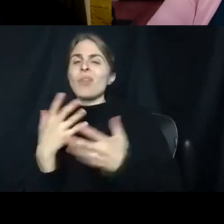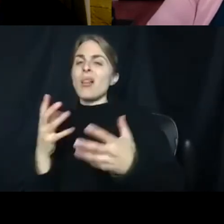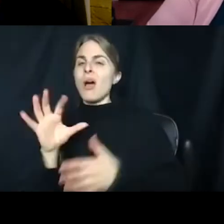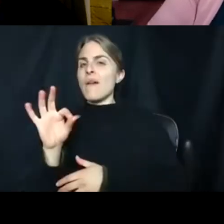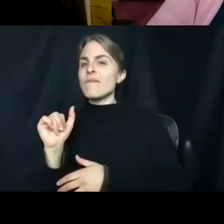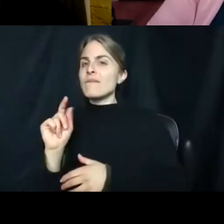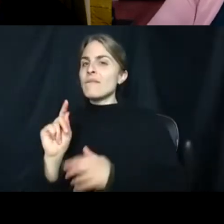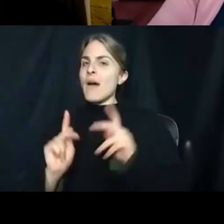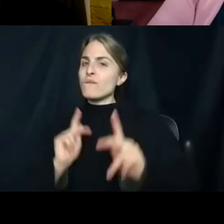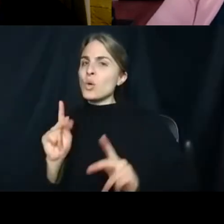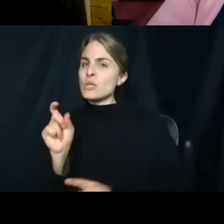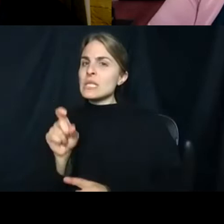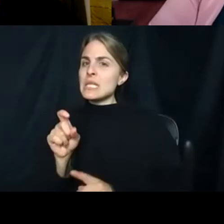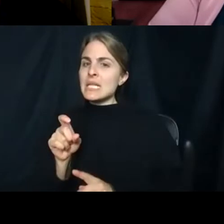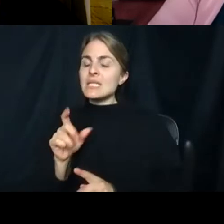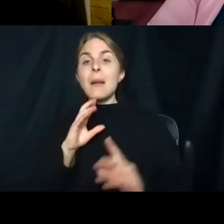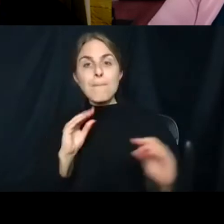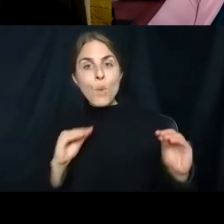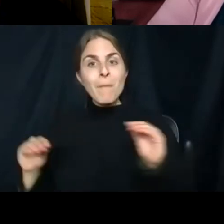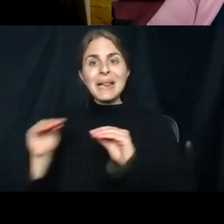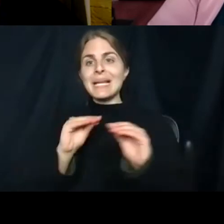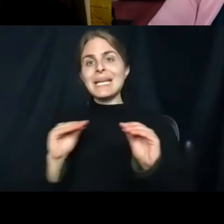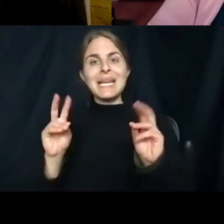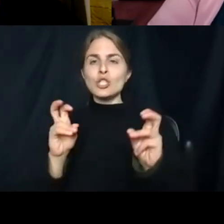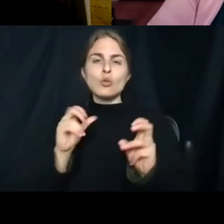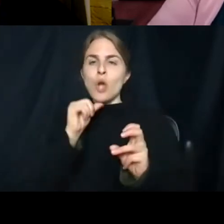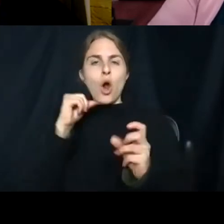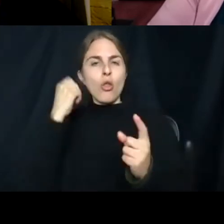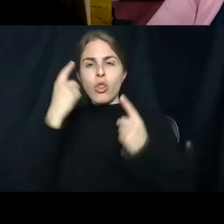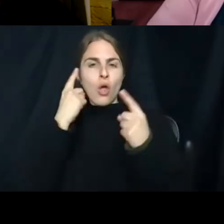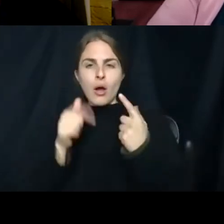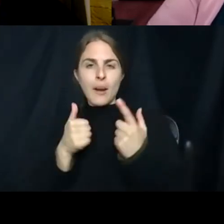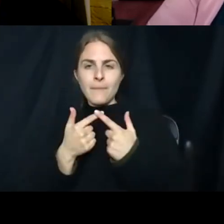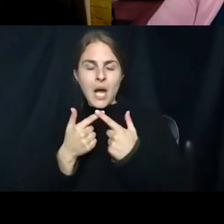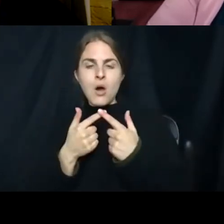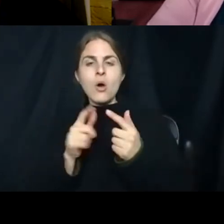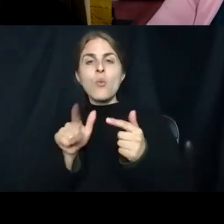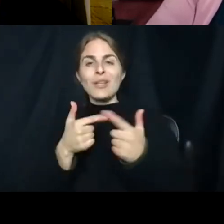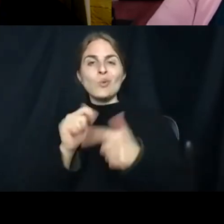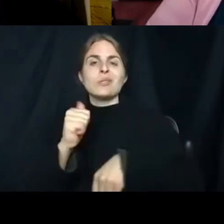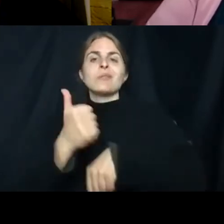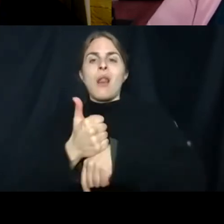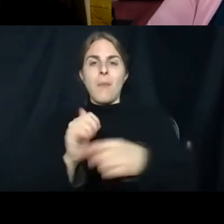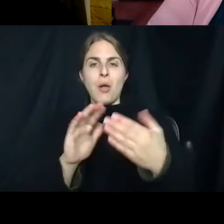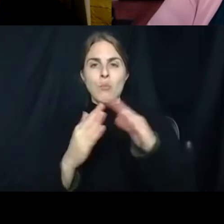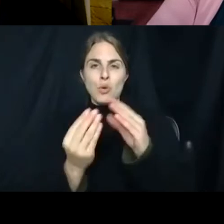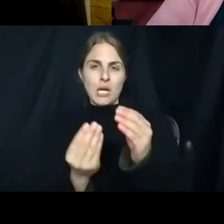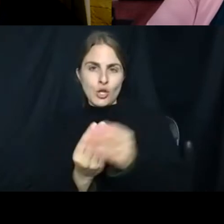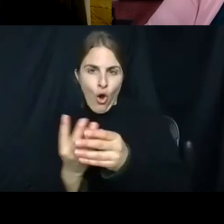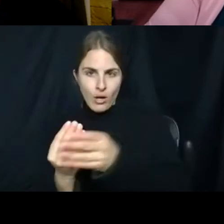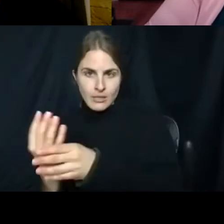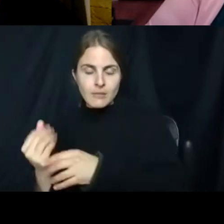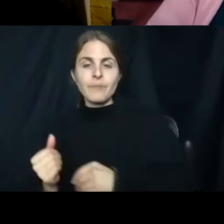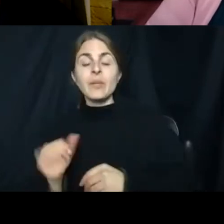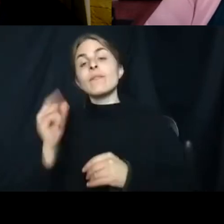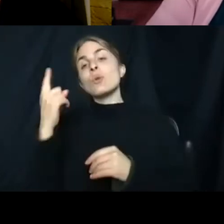feel like a lot of things like mobility issues are not taken into consideration when setting up these community gardens. With some of the like